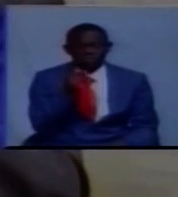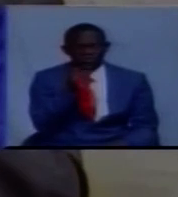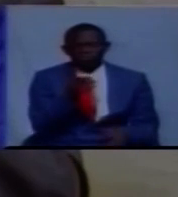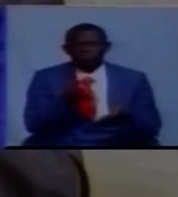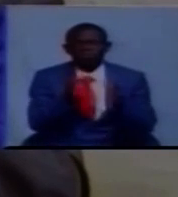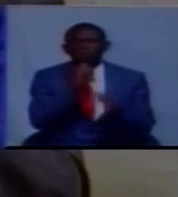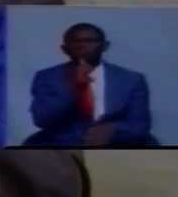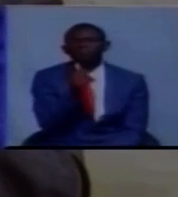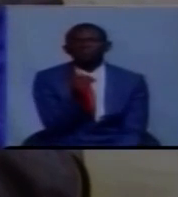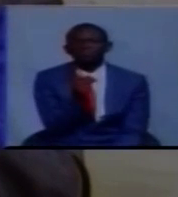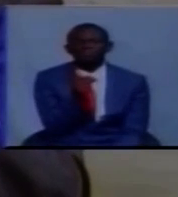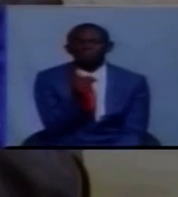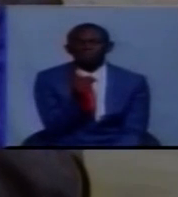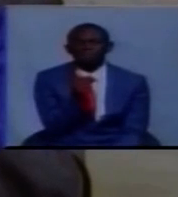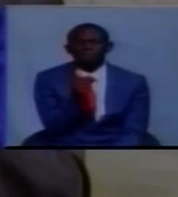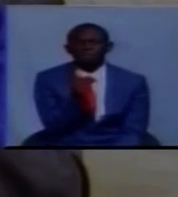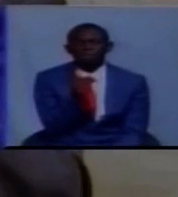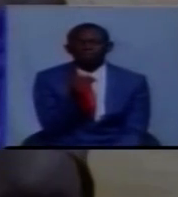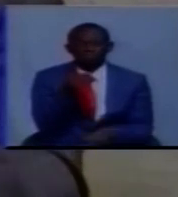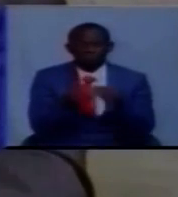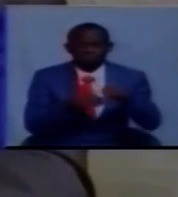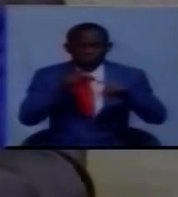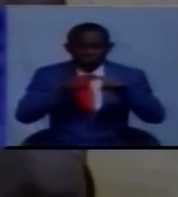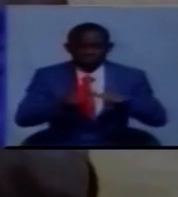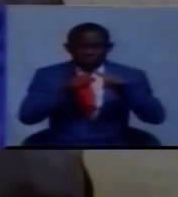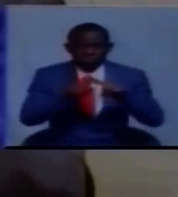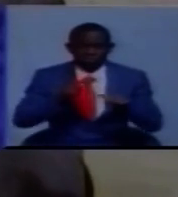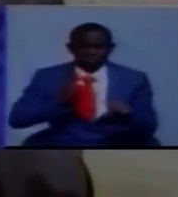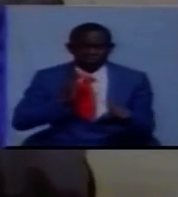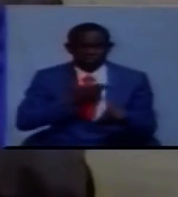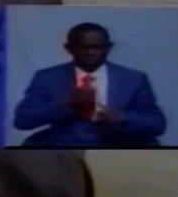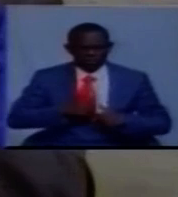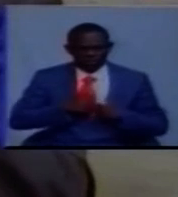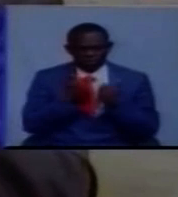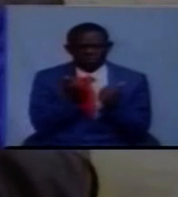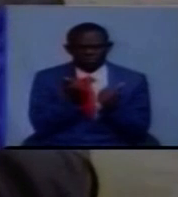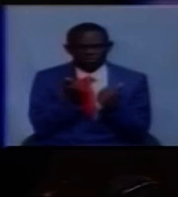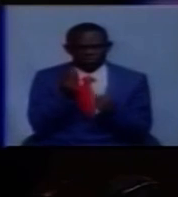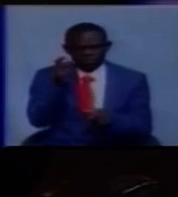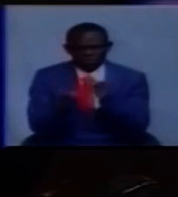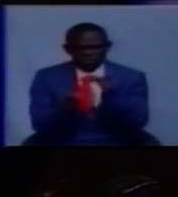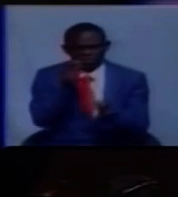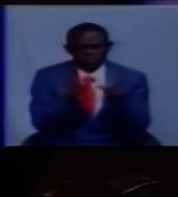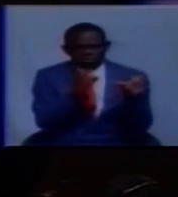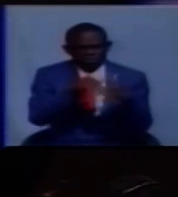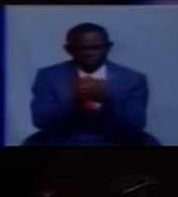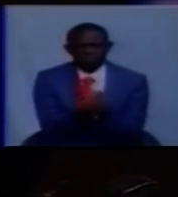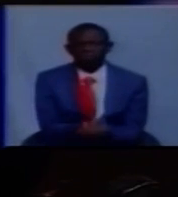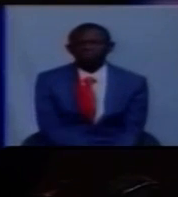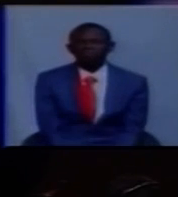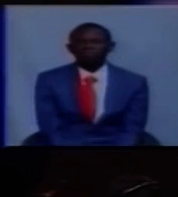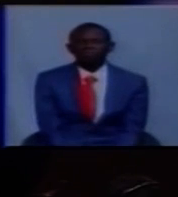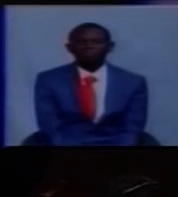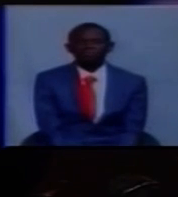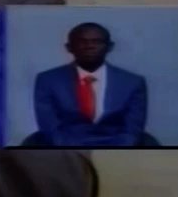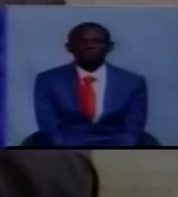then it will disappear. It depends on how we ourselves as individuals behave towards this. So how much work do you have to do